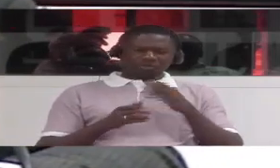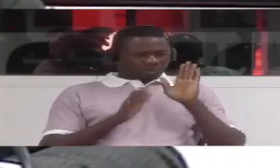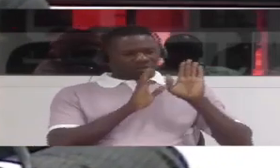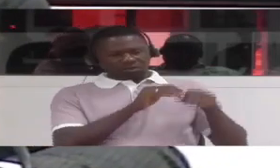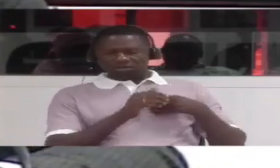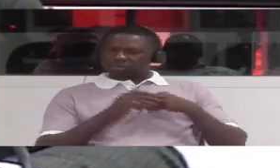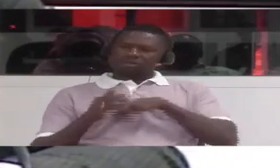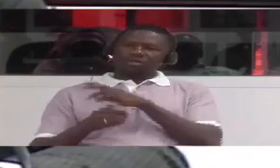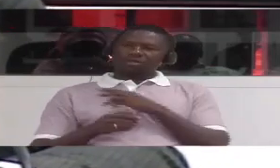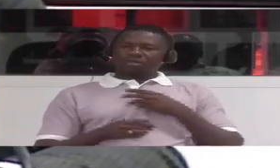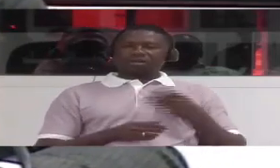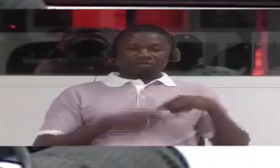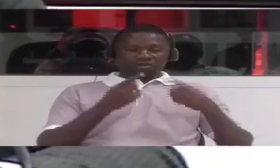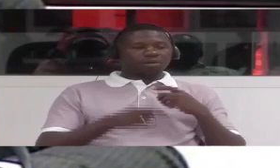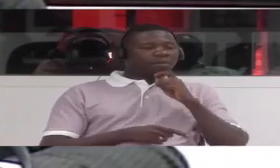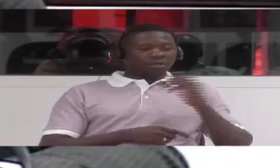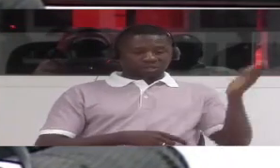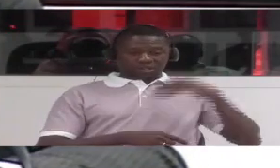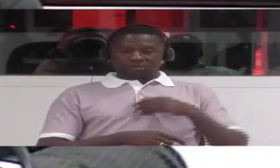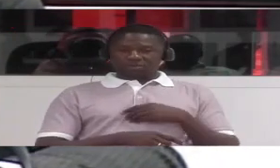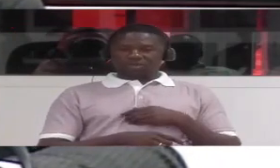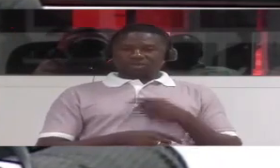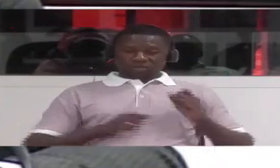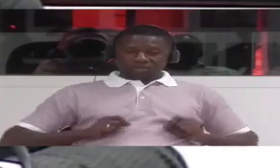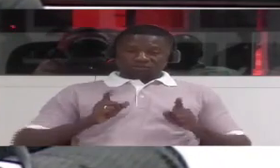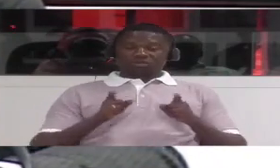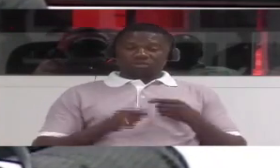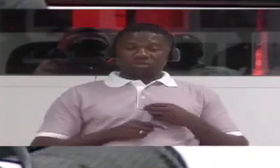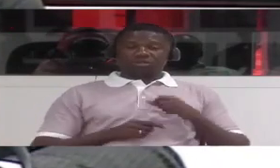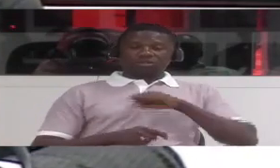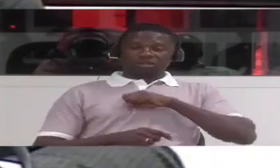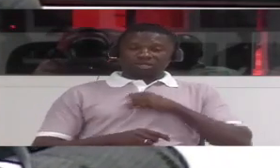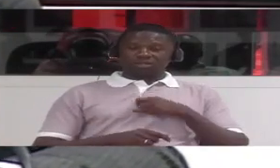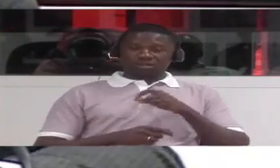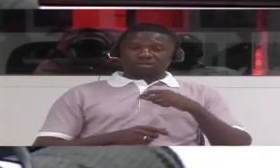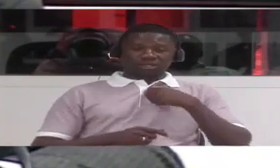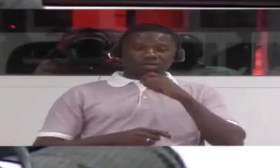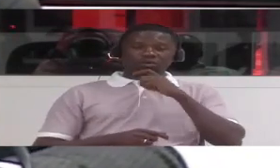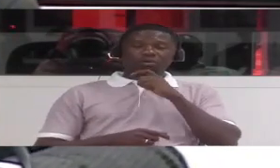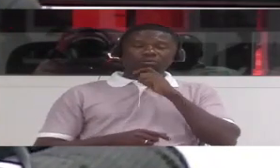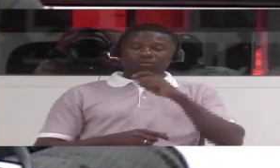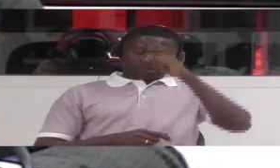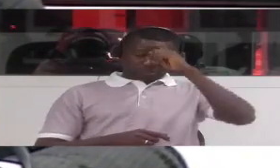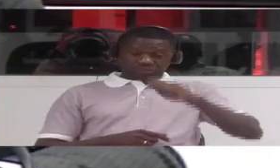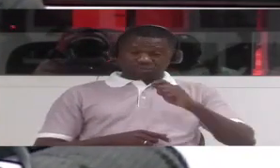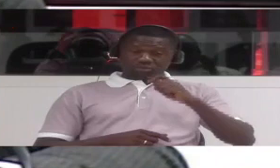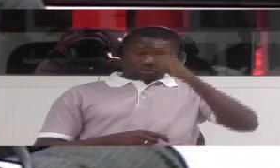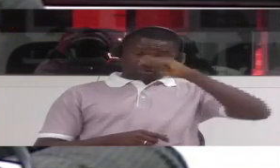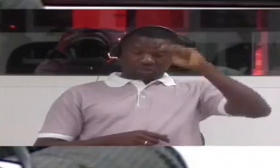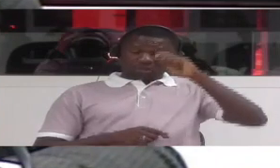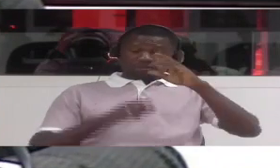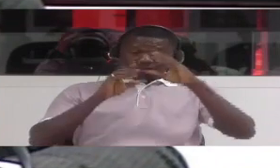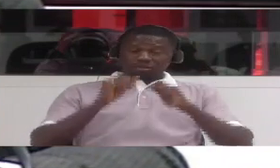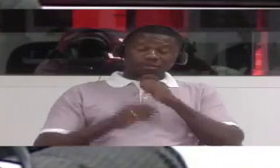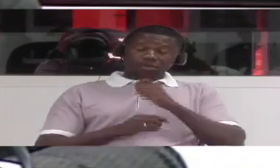man who came introduced himself as a policeman. I can't remember his name. He said, "I've been looking for you. We have been looking for you at your home in Burfoot and